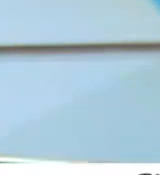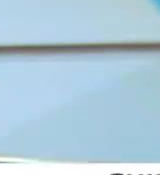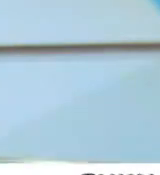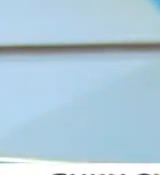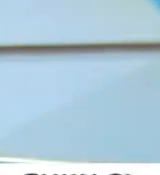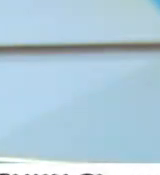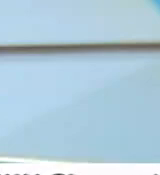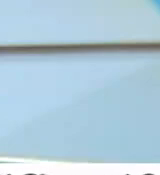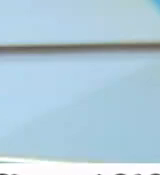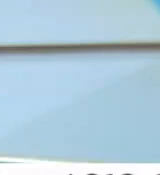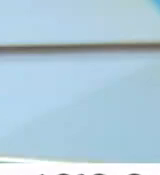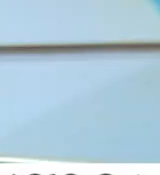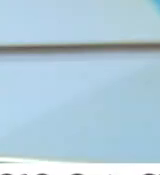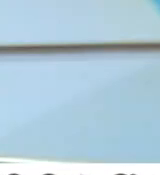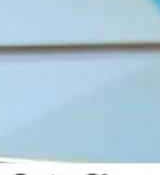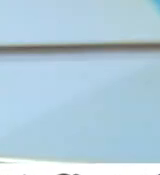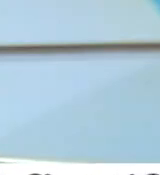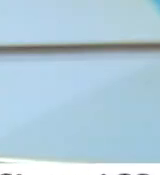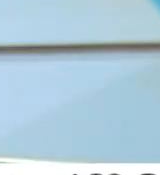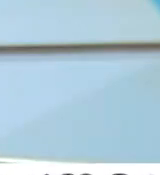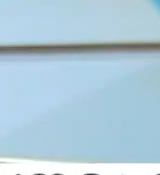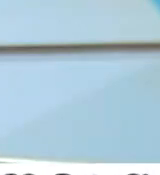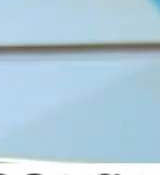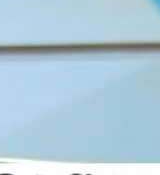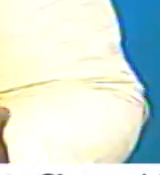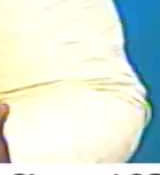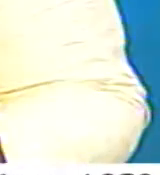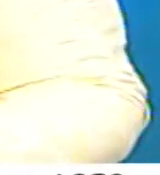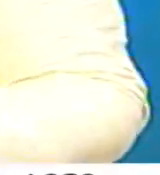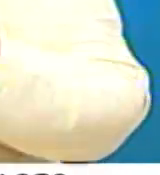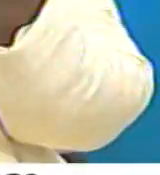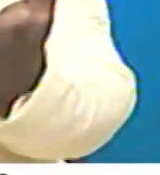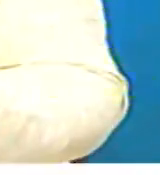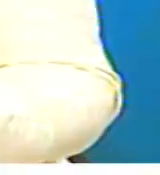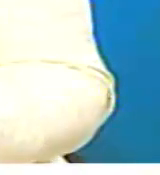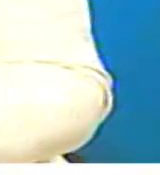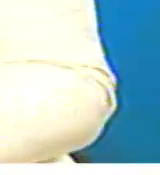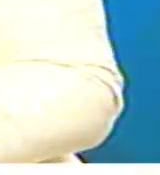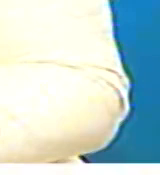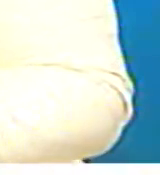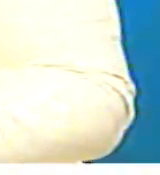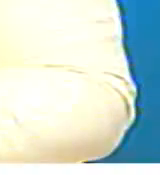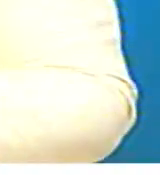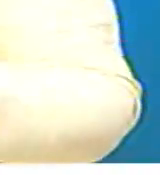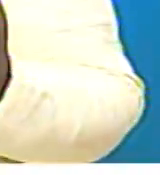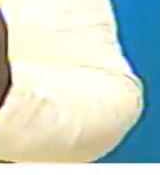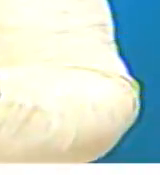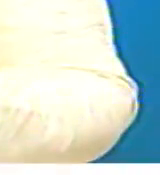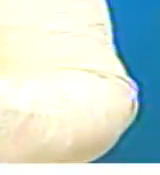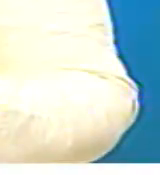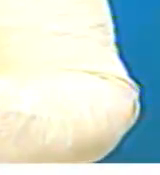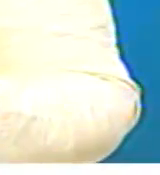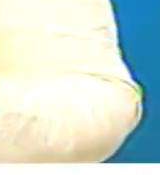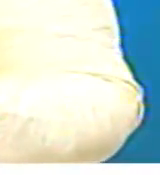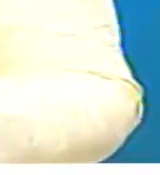in the offices to enlighten people on this. Yes, Dennis. What I'm suggesting is that when it comes to issues